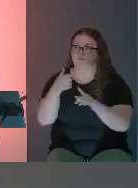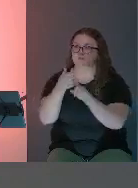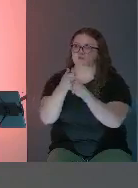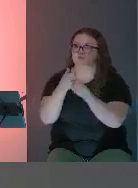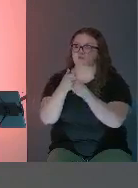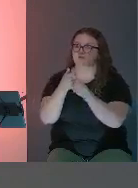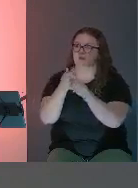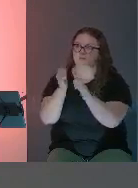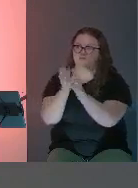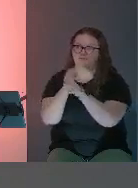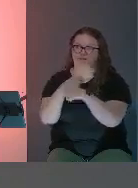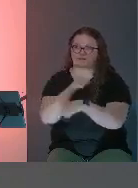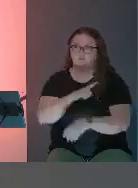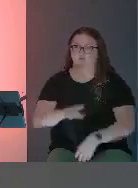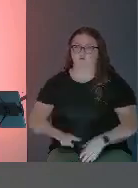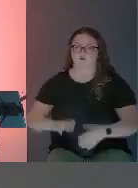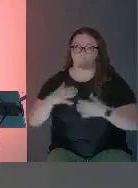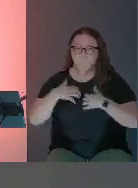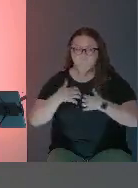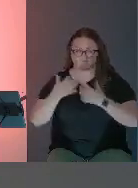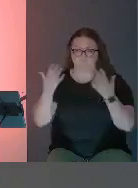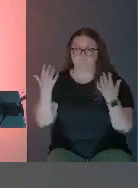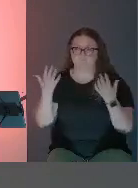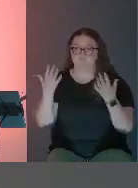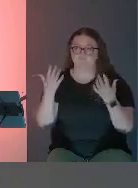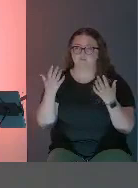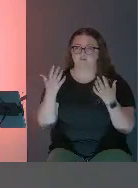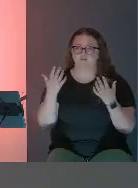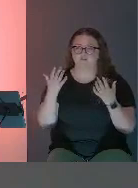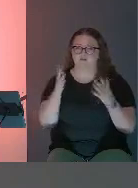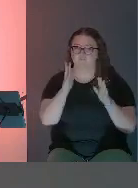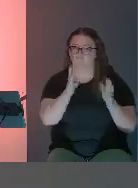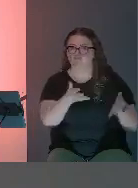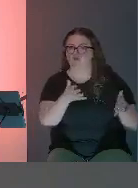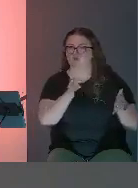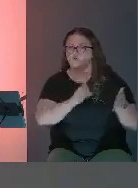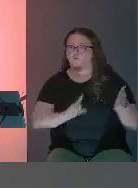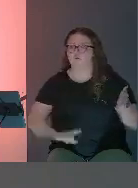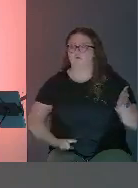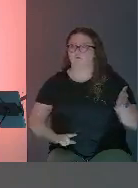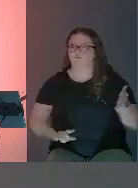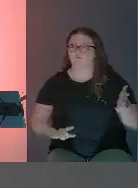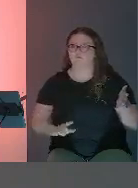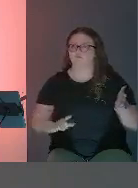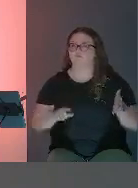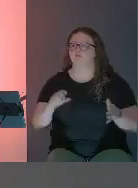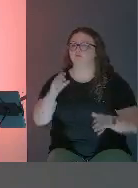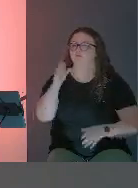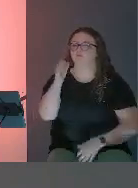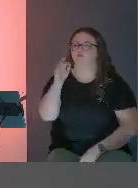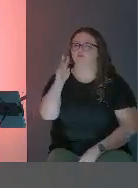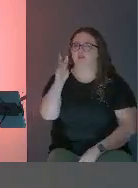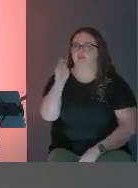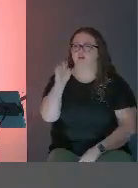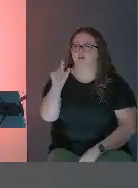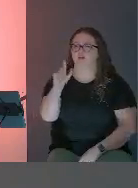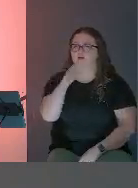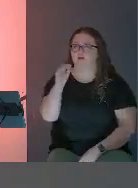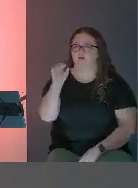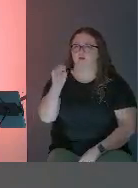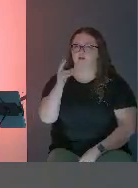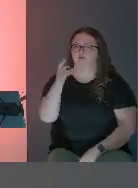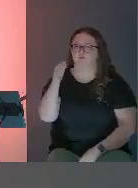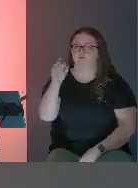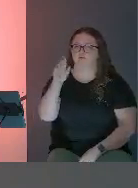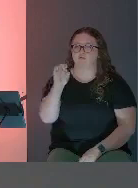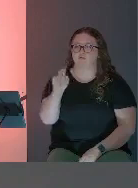Lord to anger. And the Lord forsook they forsook the Lord and served Baal and Ashtoreth. And the angel of the Lord was hot